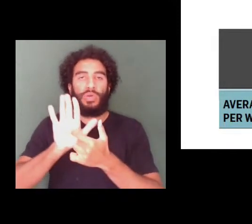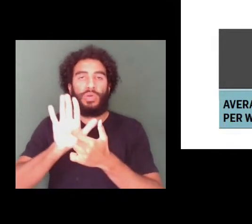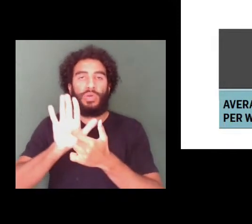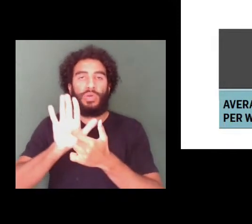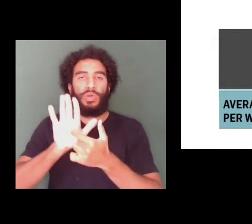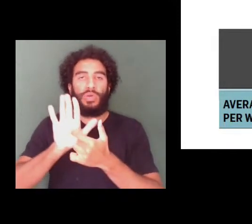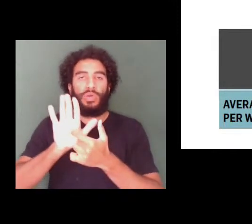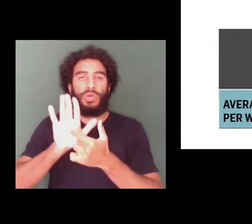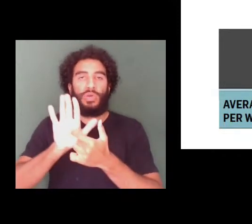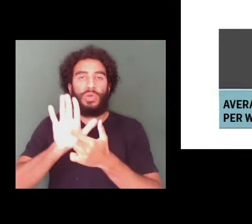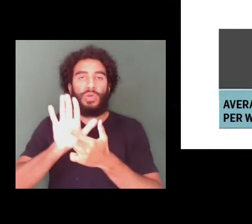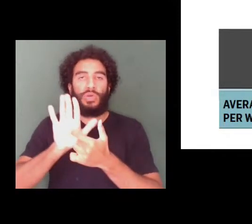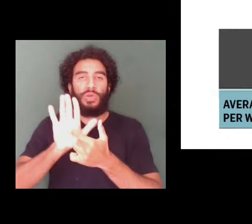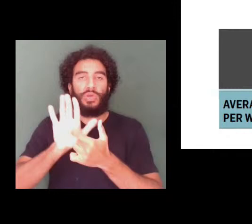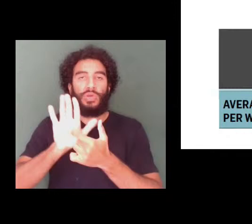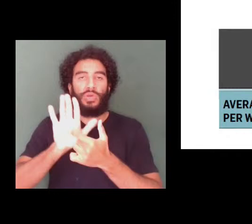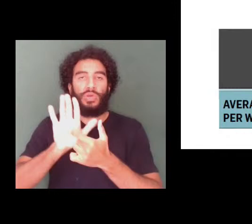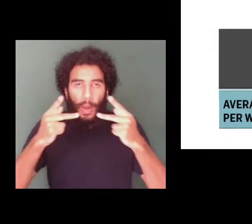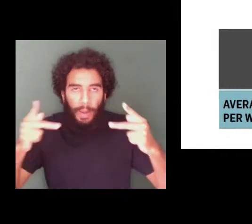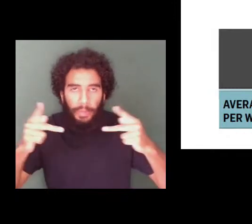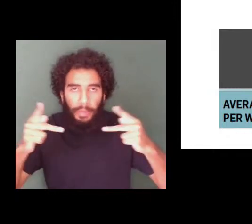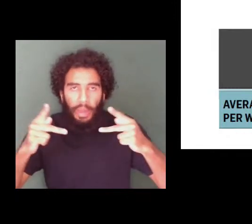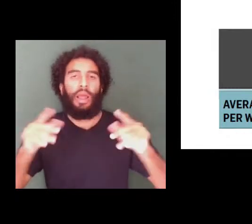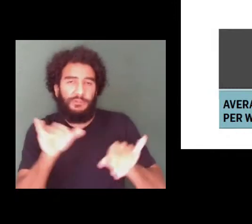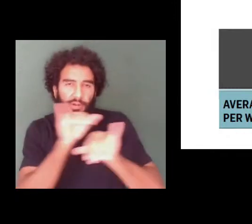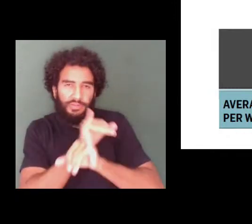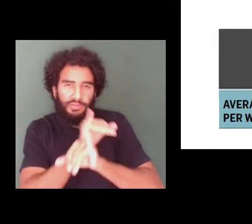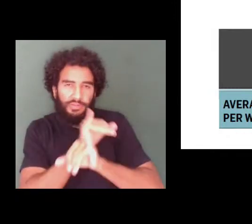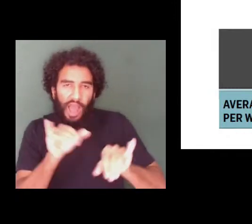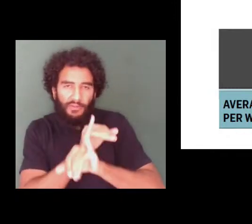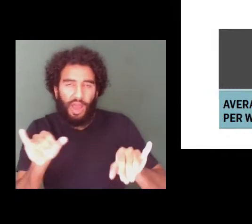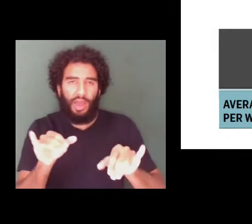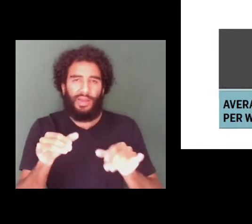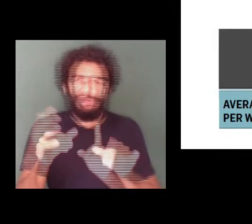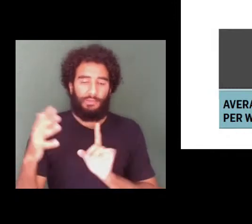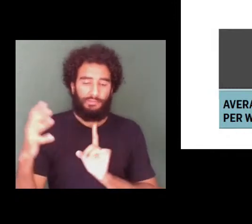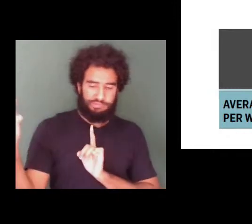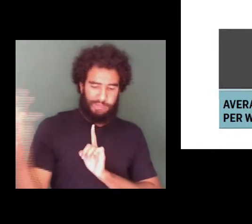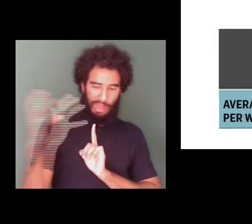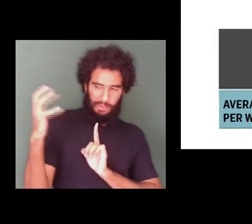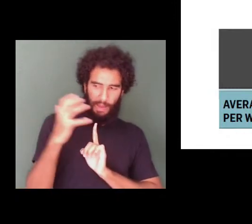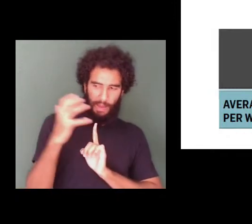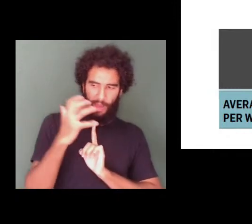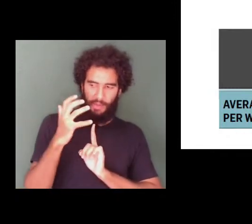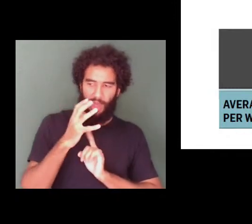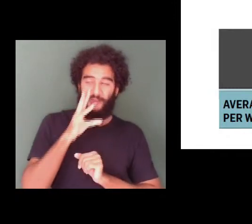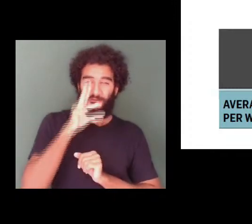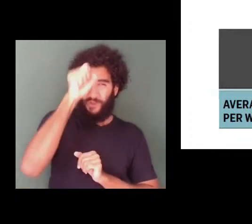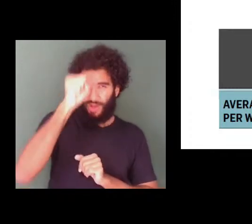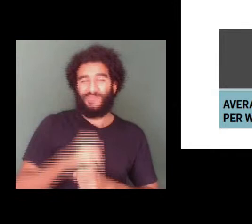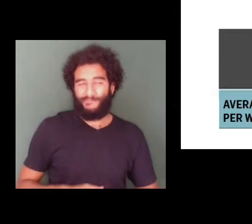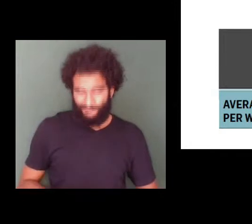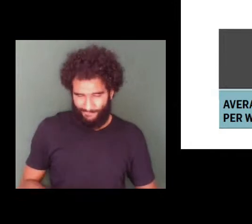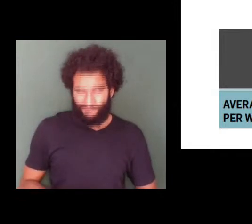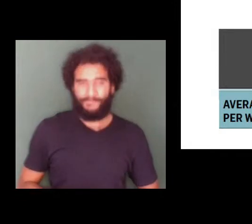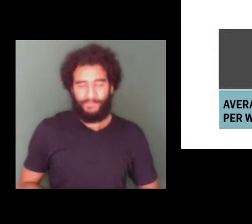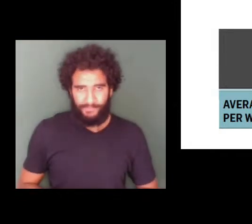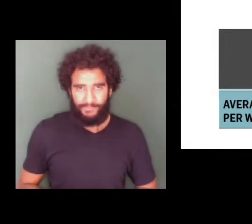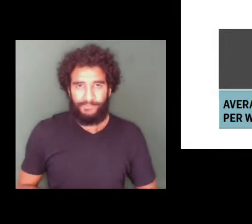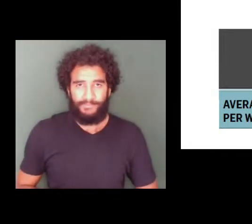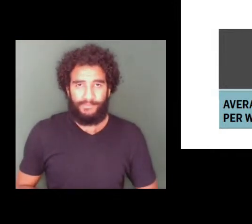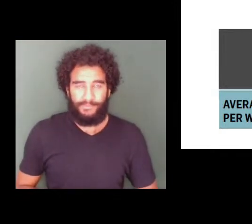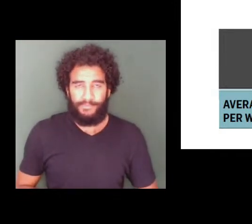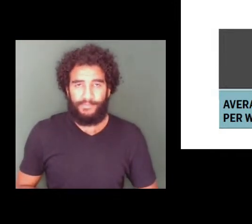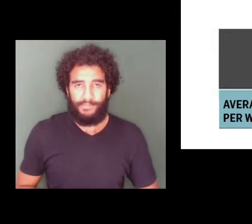this issue and still we aren't even down to getting less than half of women exposed. In some countries, it is extremely